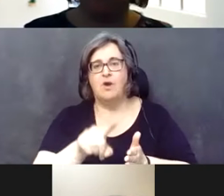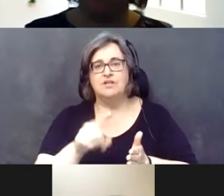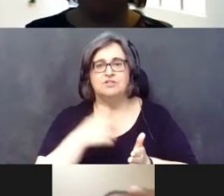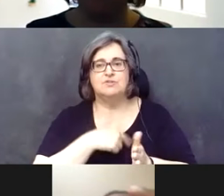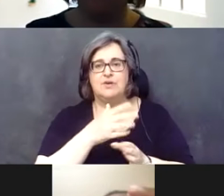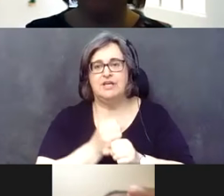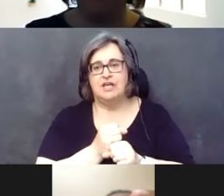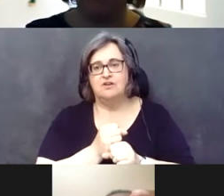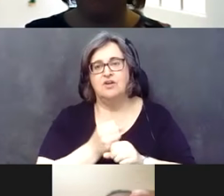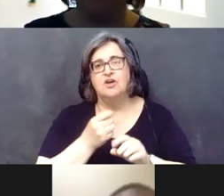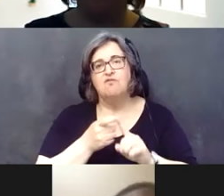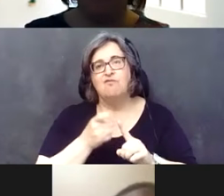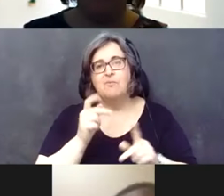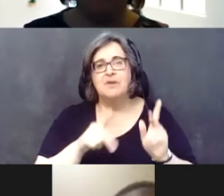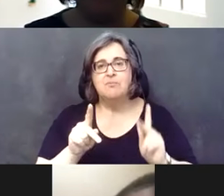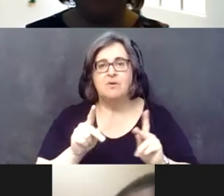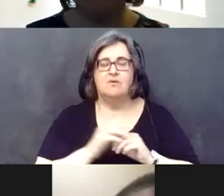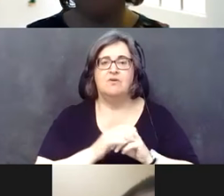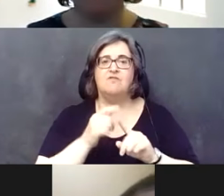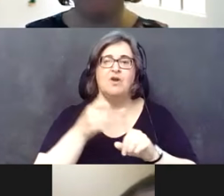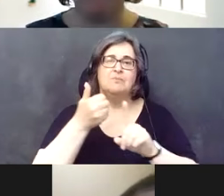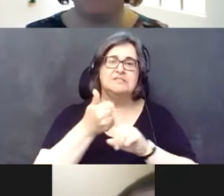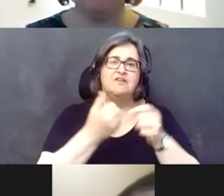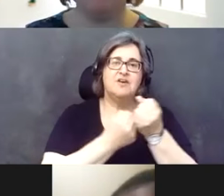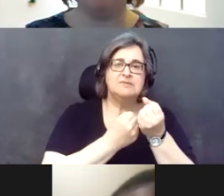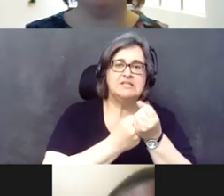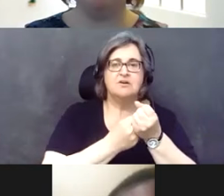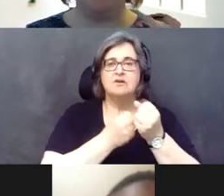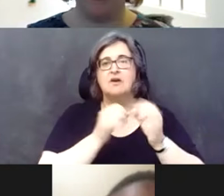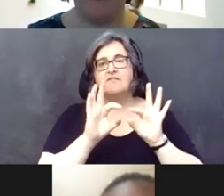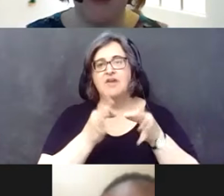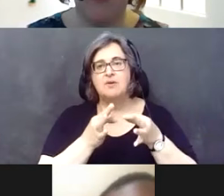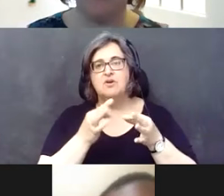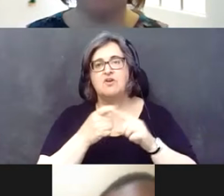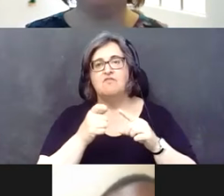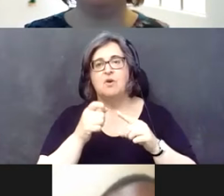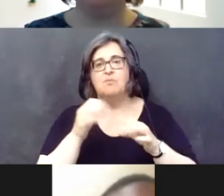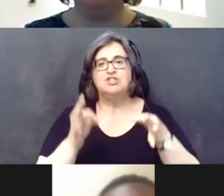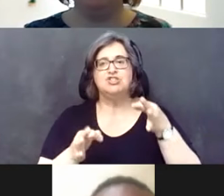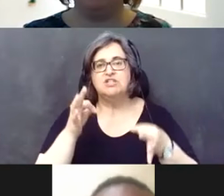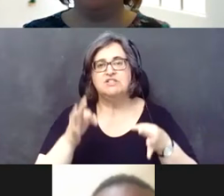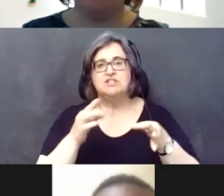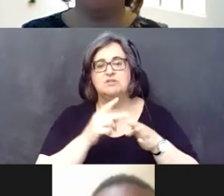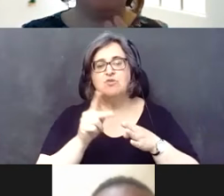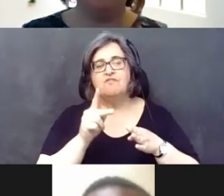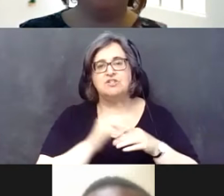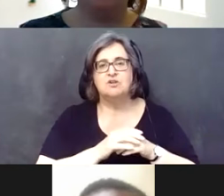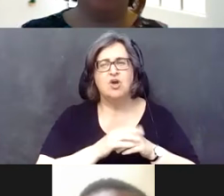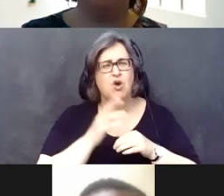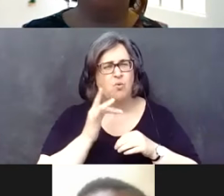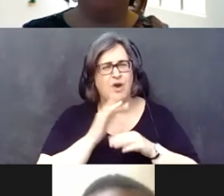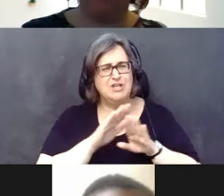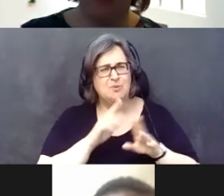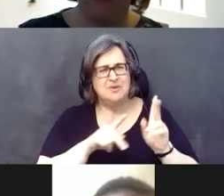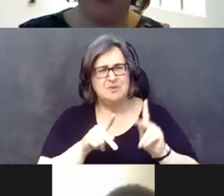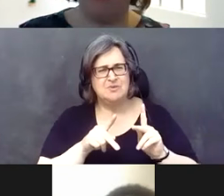get from individuals, from self-advocates, from family members, from justice professionals. Like, why don't people